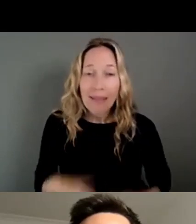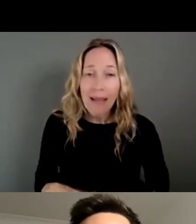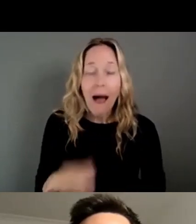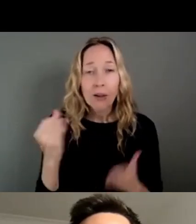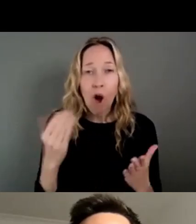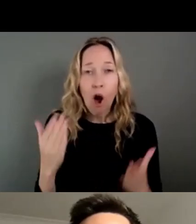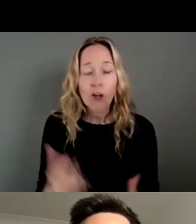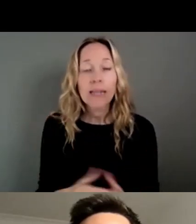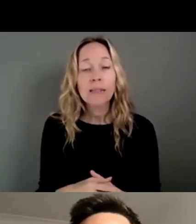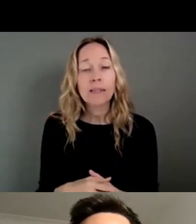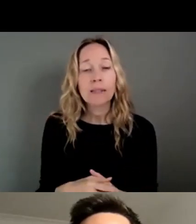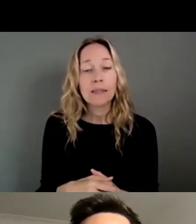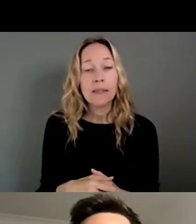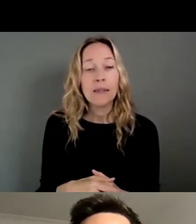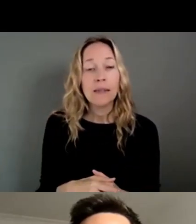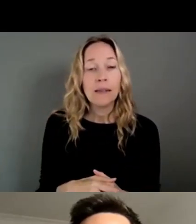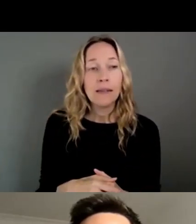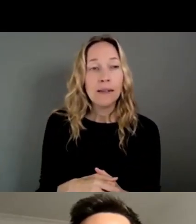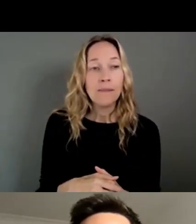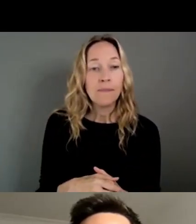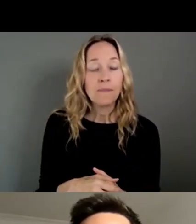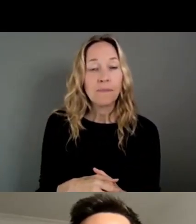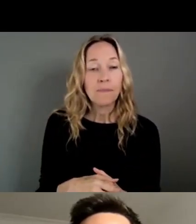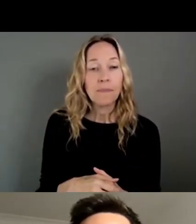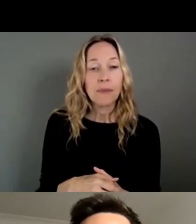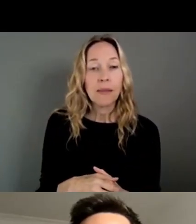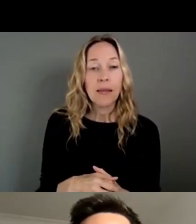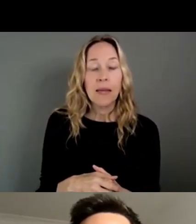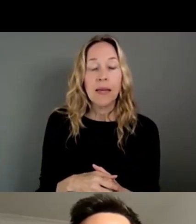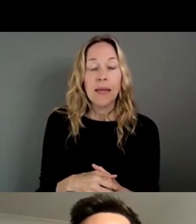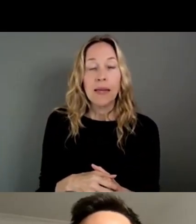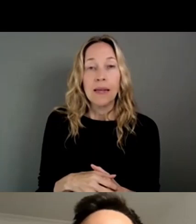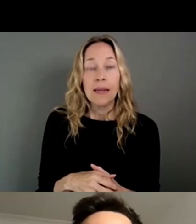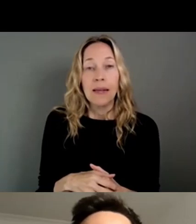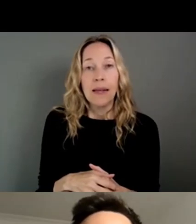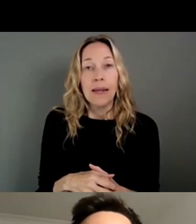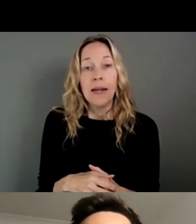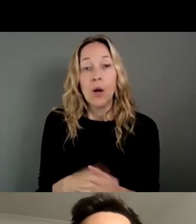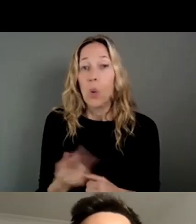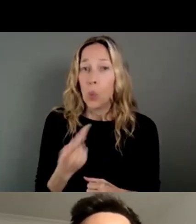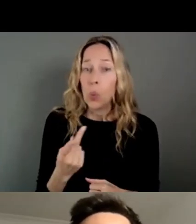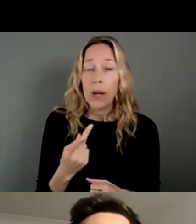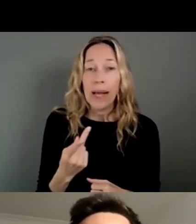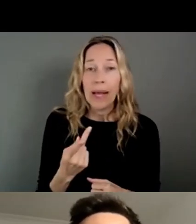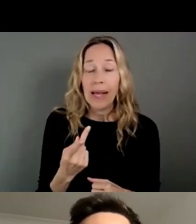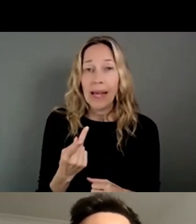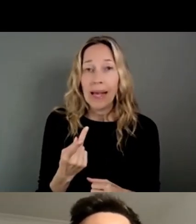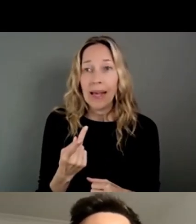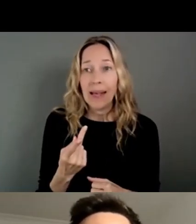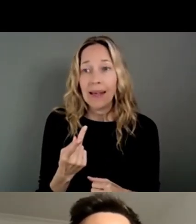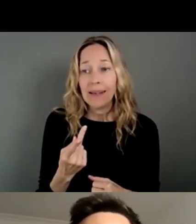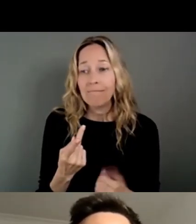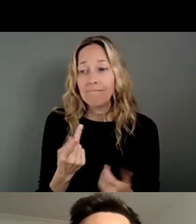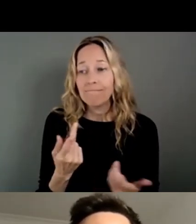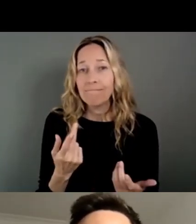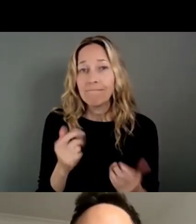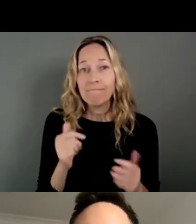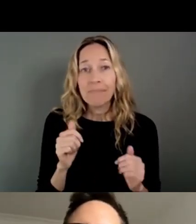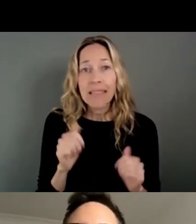can also, there's also a point at which I can't do anything else. There's only so many hours in a day.